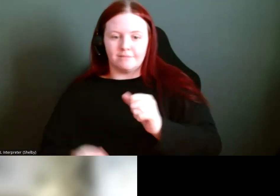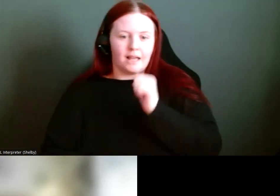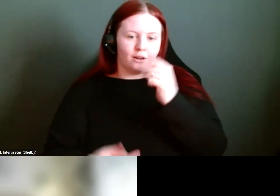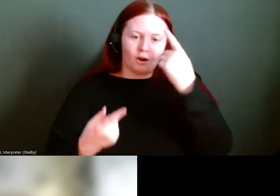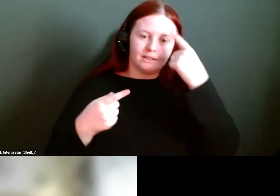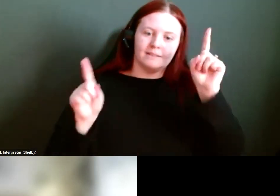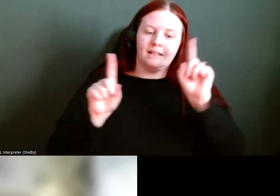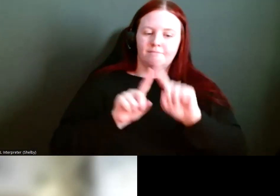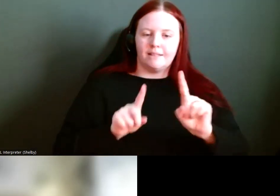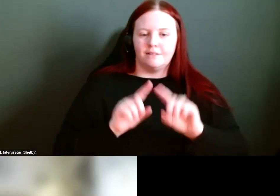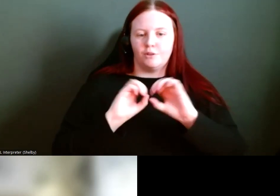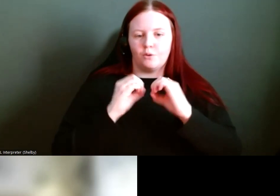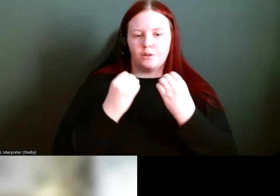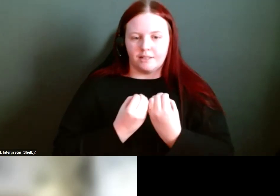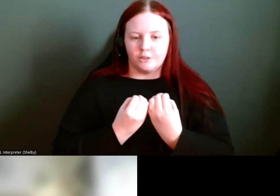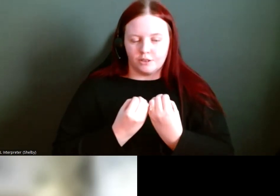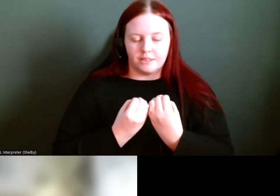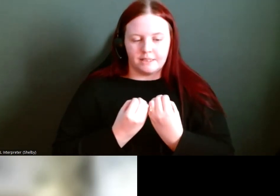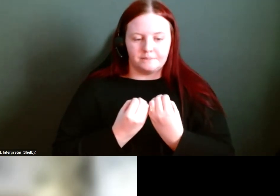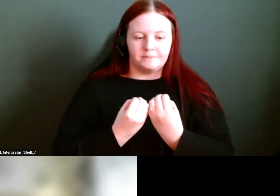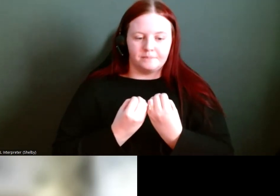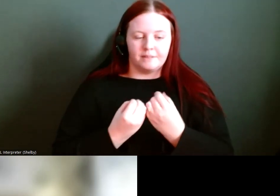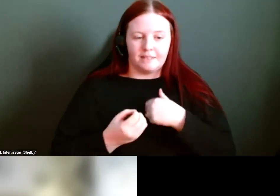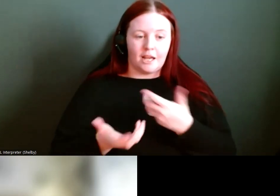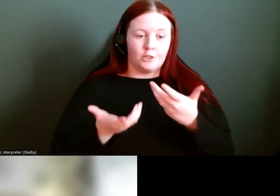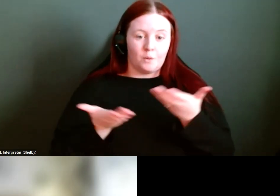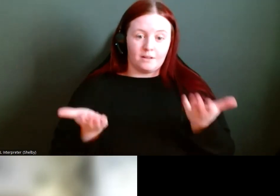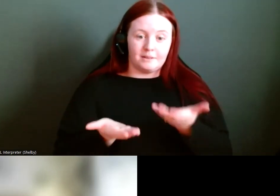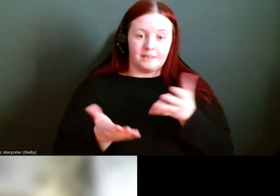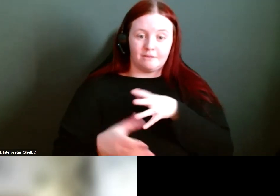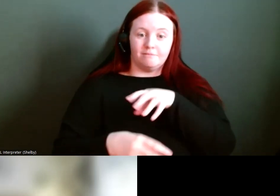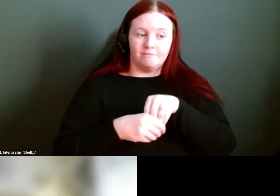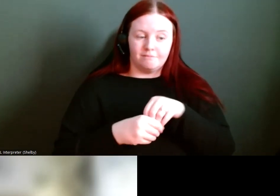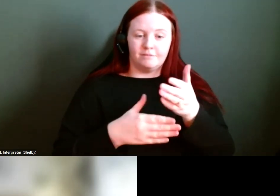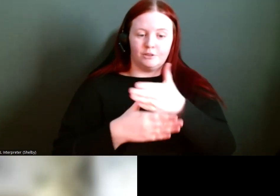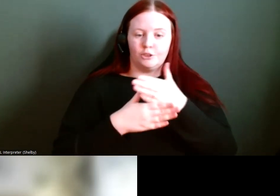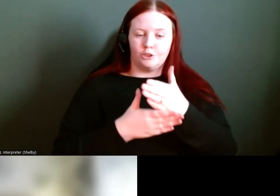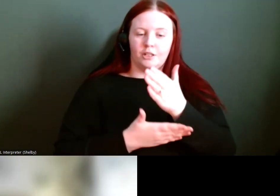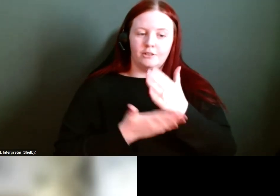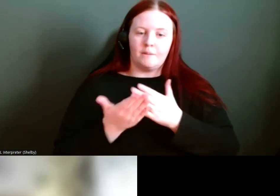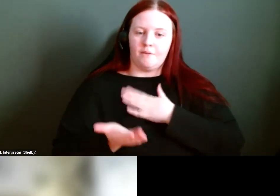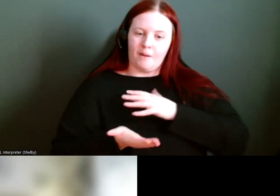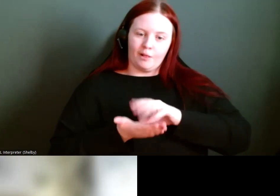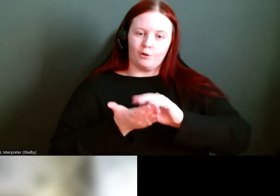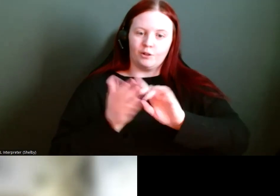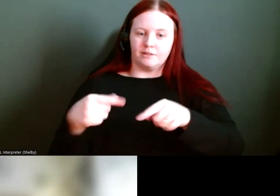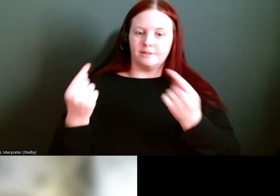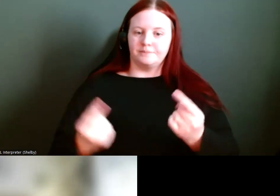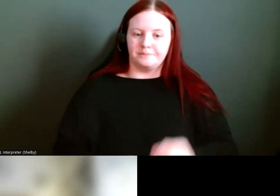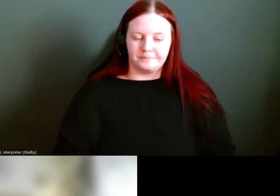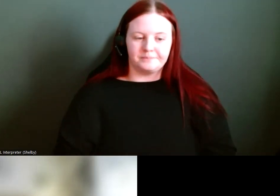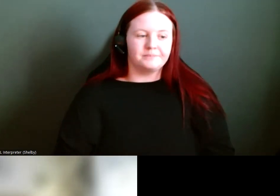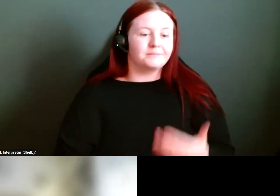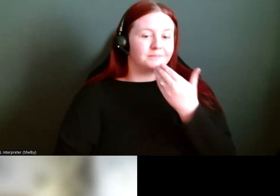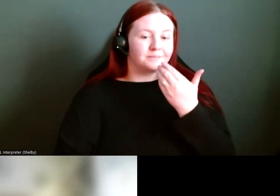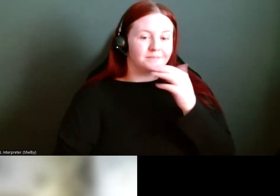of organizations, and wanted to be here today to share some of what I've learned. Thank you so much, Mandy.